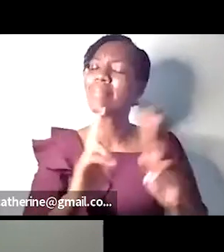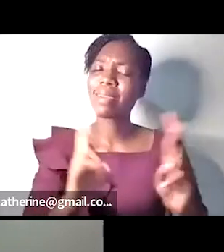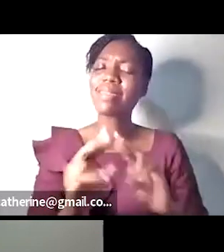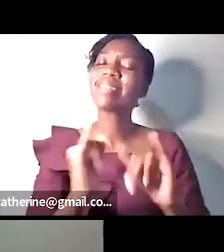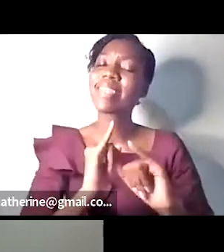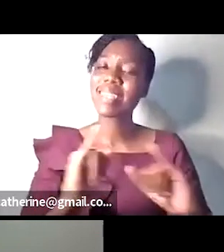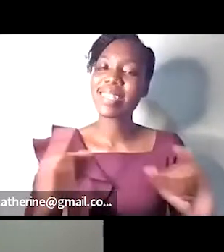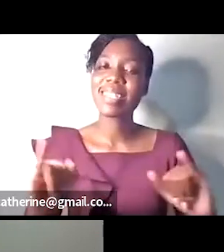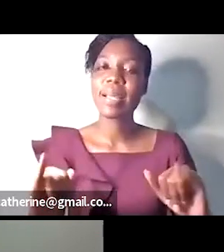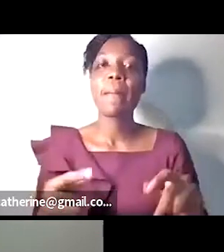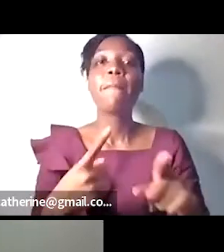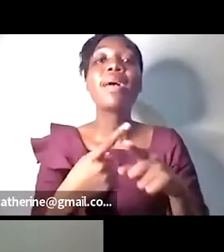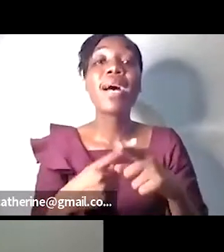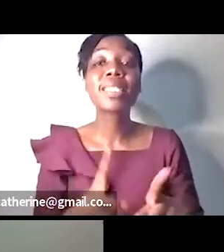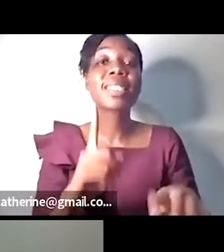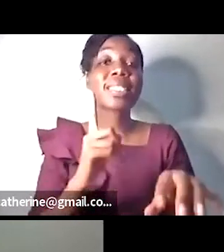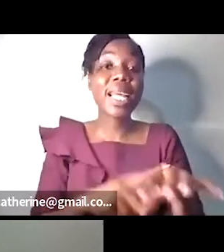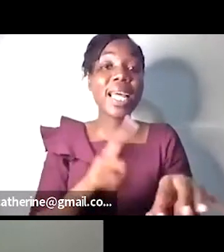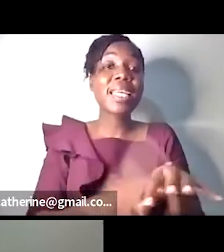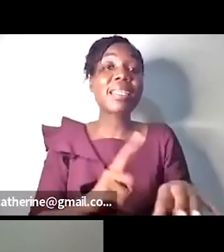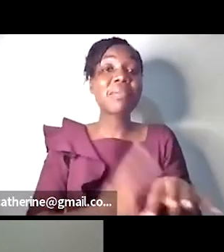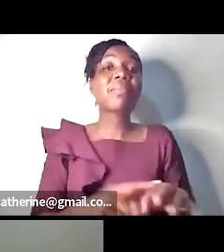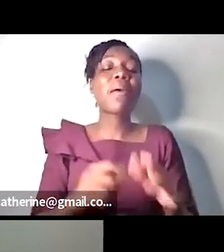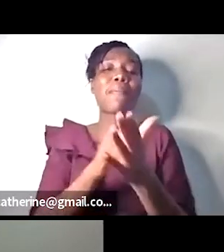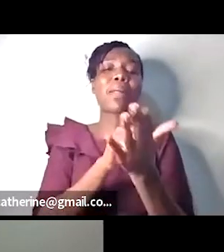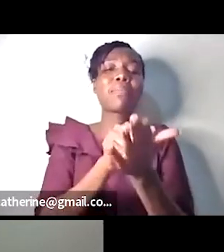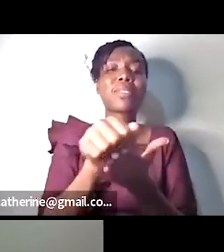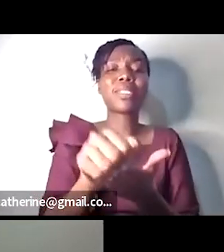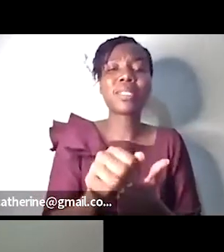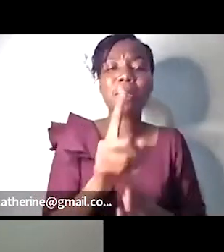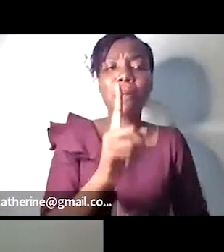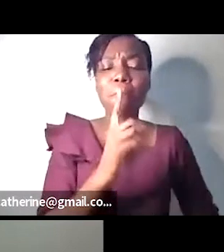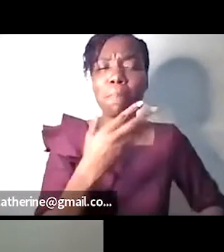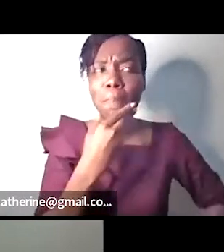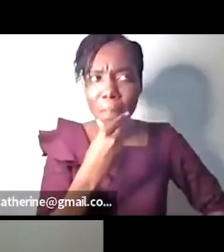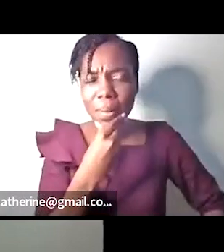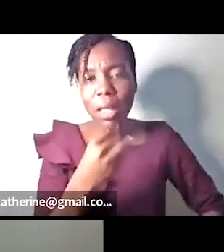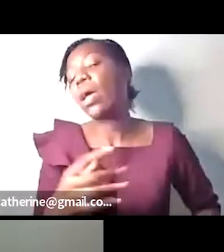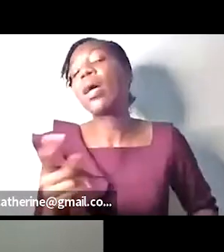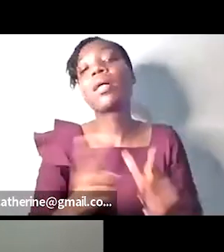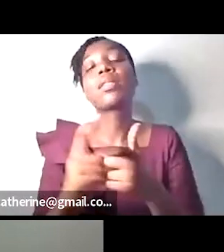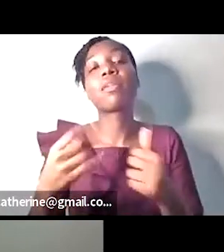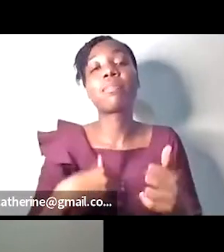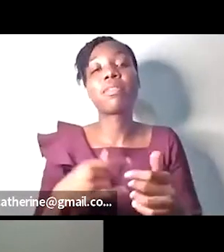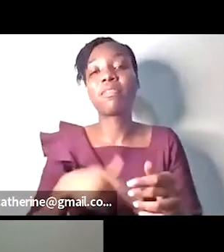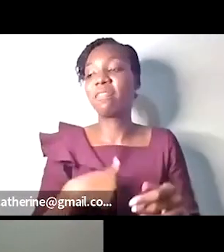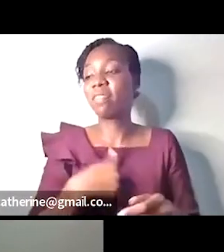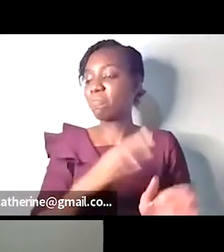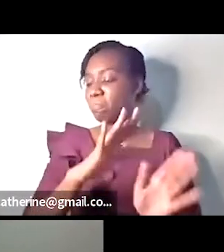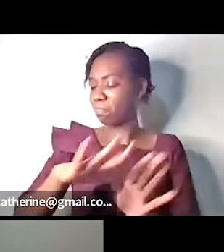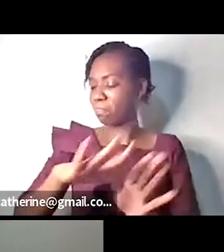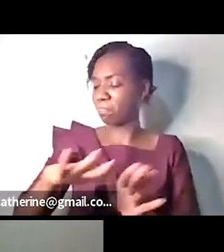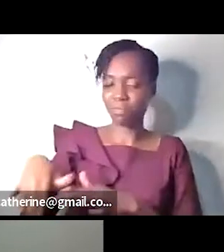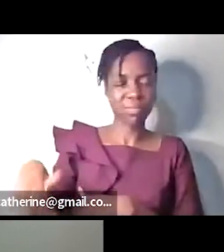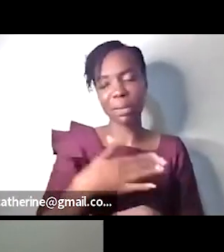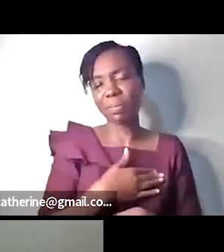got a critique from my publisher, I just packed it. I felt useless and good for nothing. It took